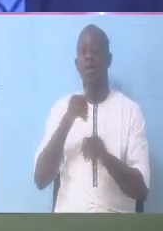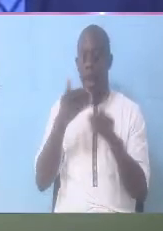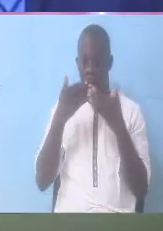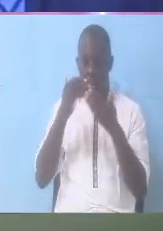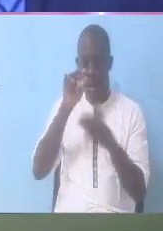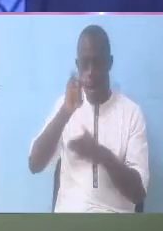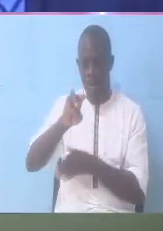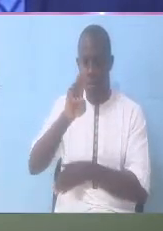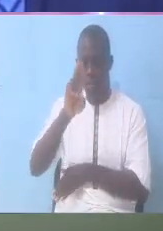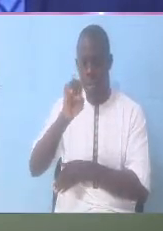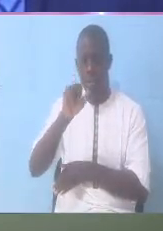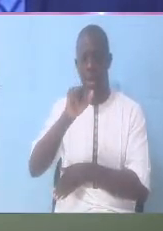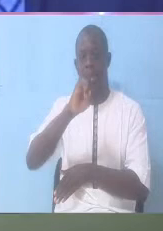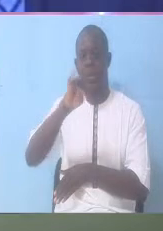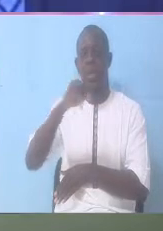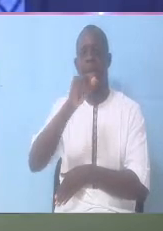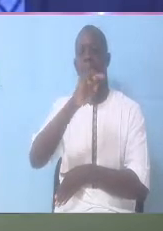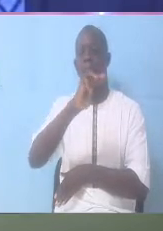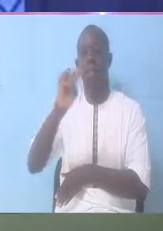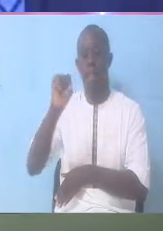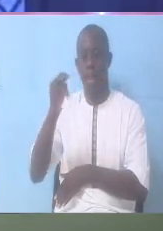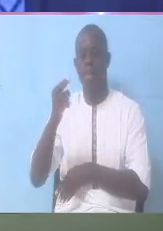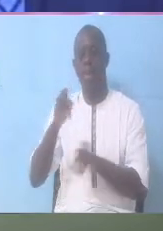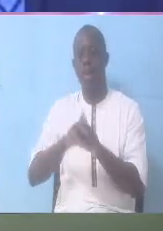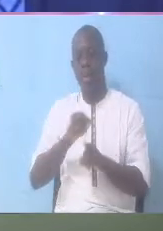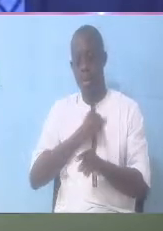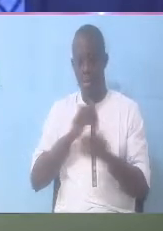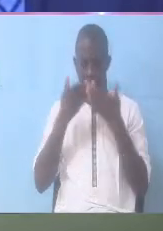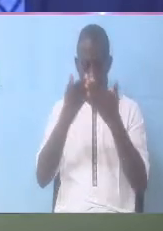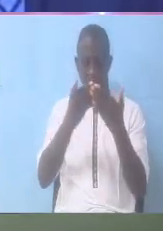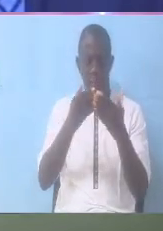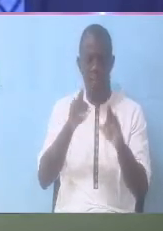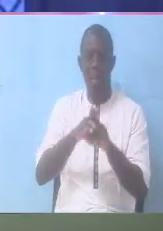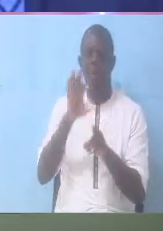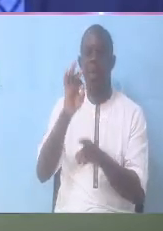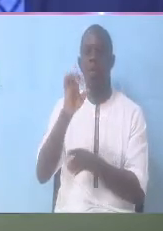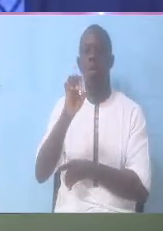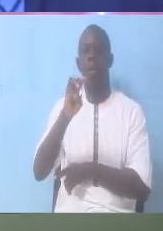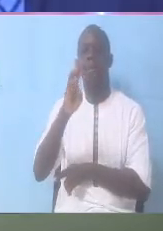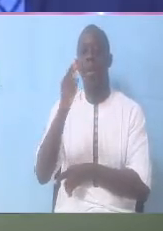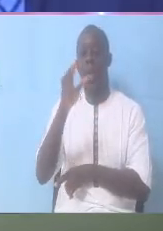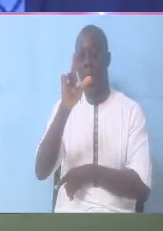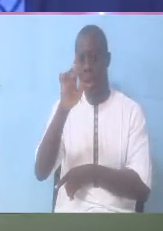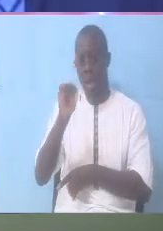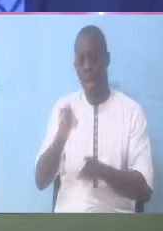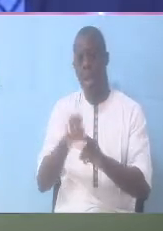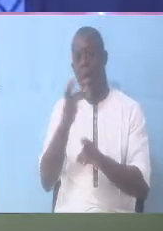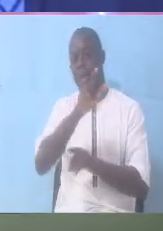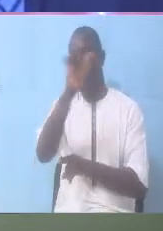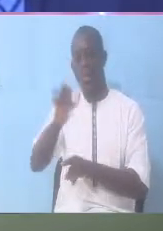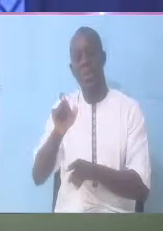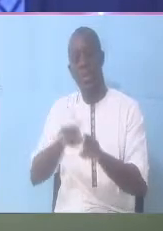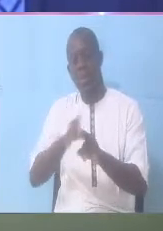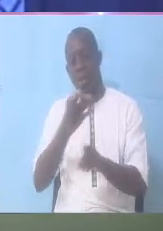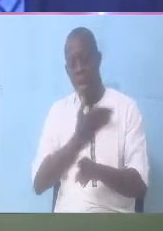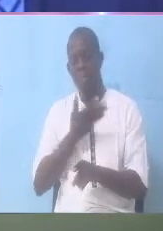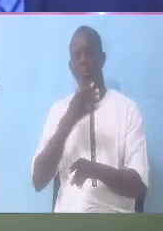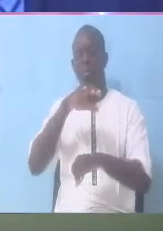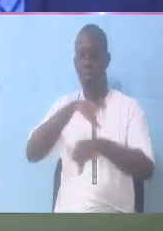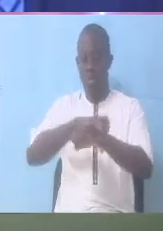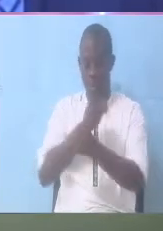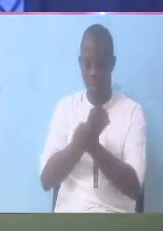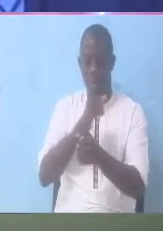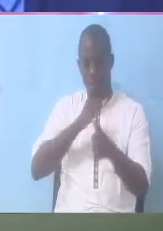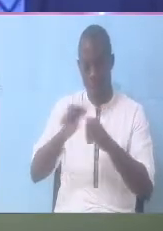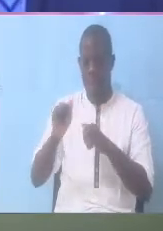he said, if they have to beat anyone, let them take them to NIA and investigate. If he or she is guilty, then if they want to torture, they can torture, but they should not beat people